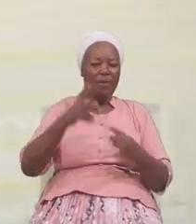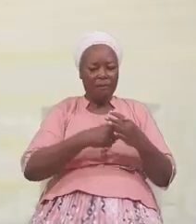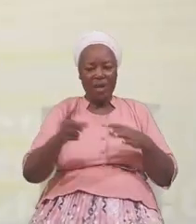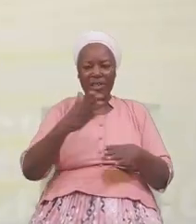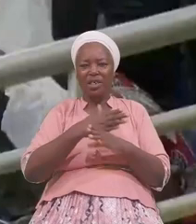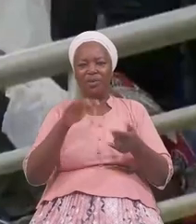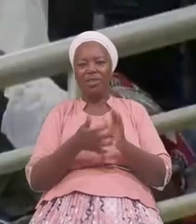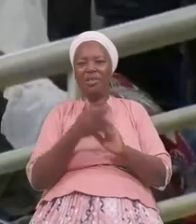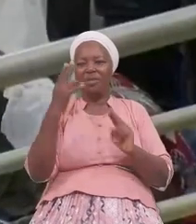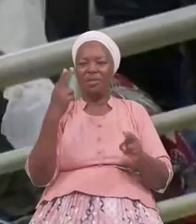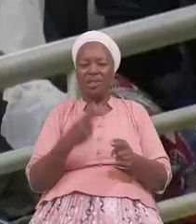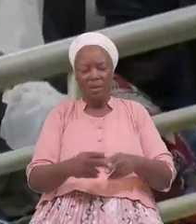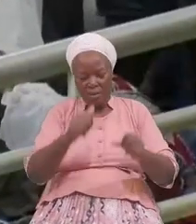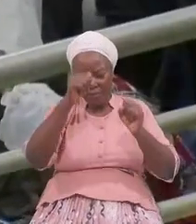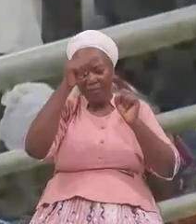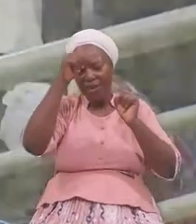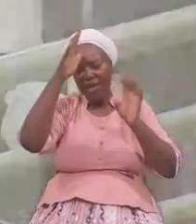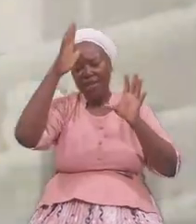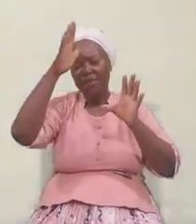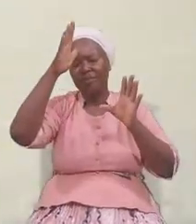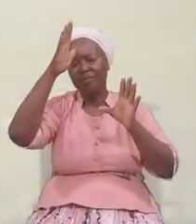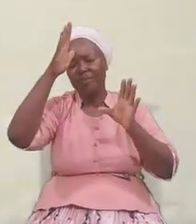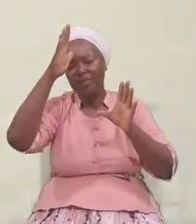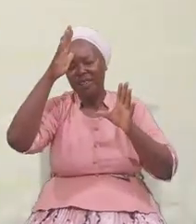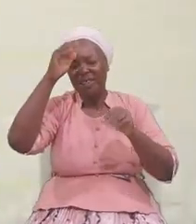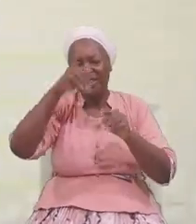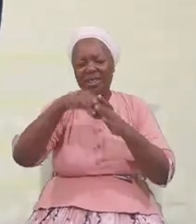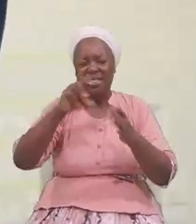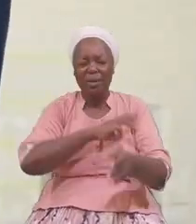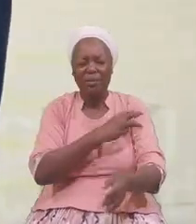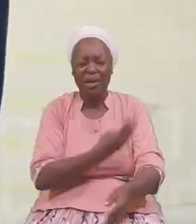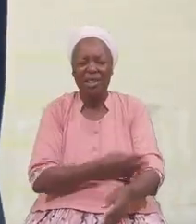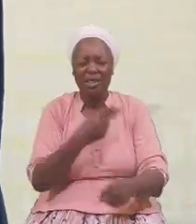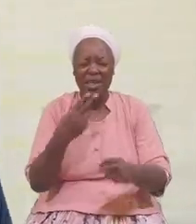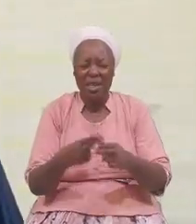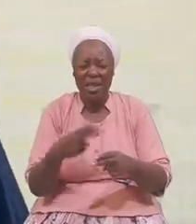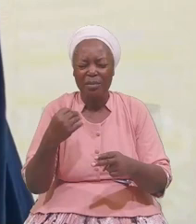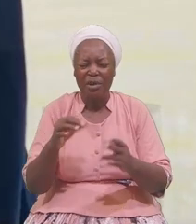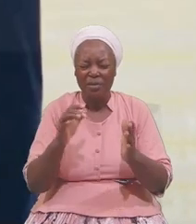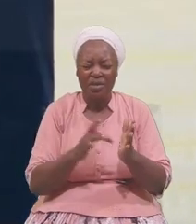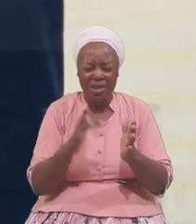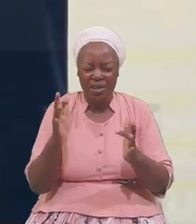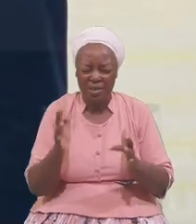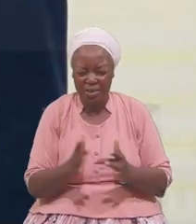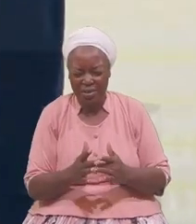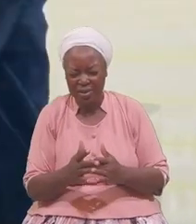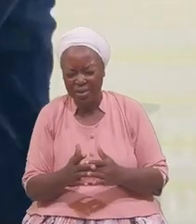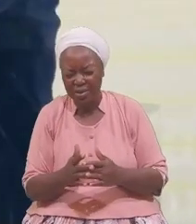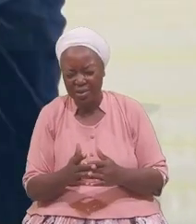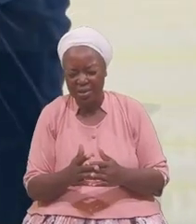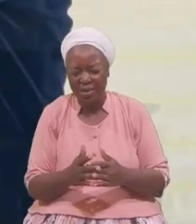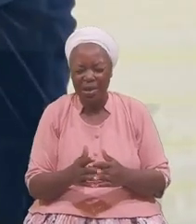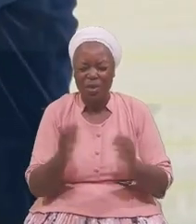away. Father, in the mighty name of Jesus, with